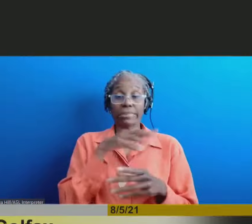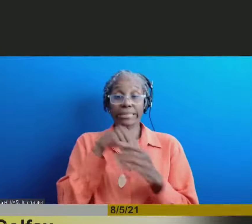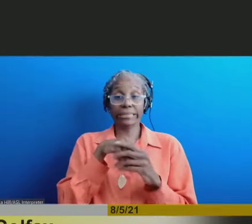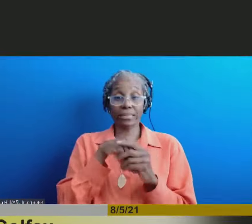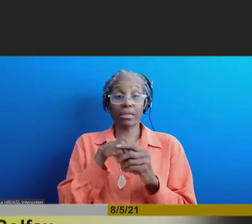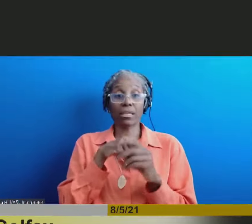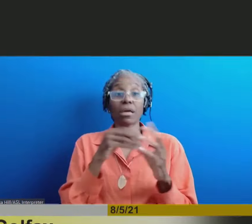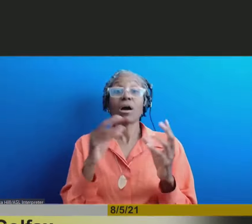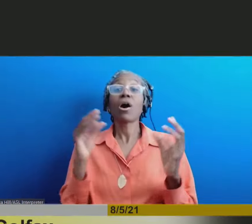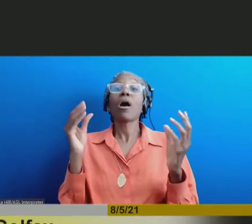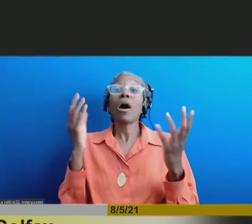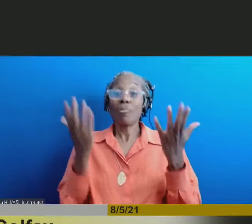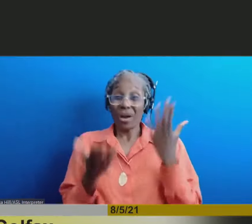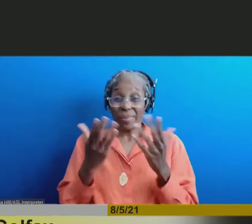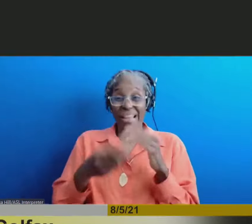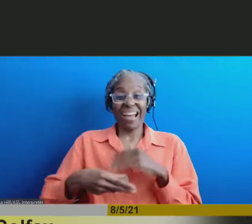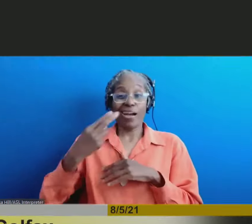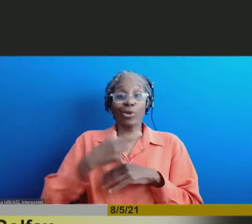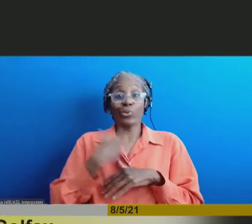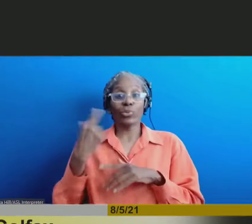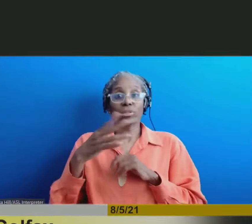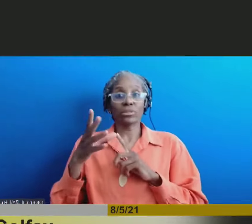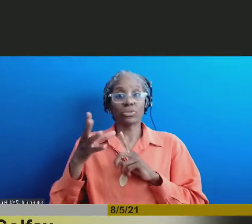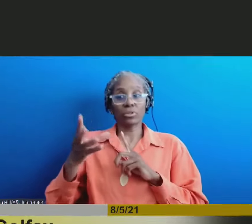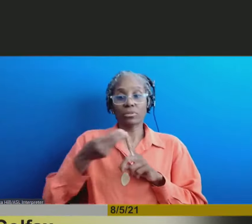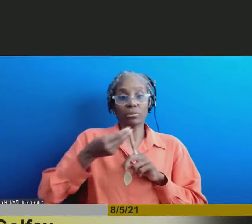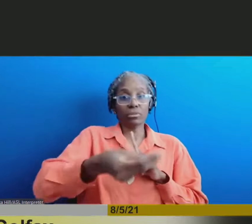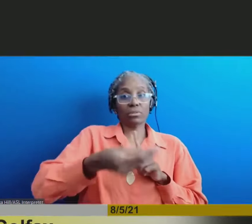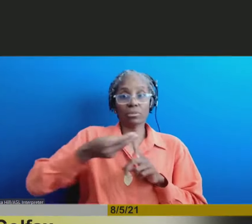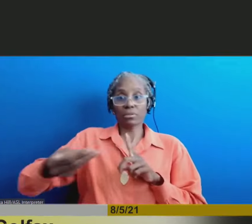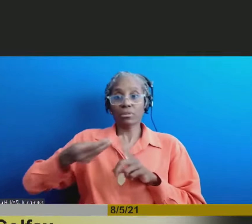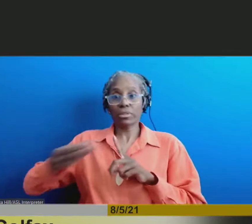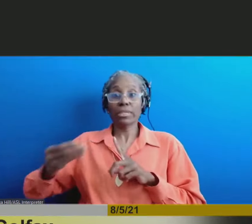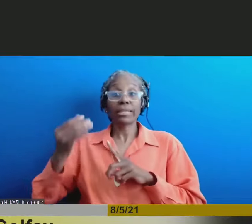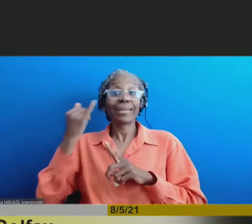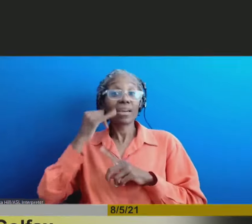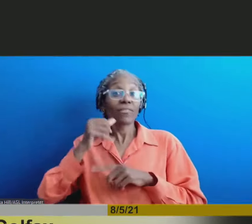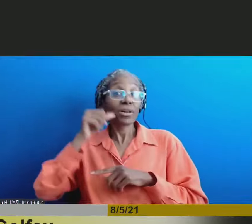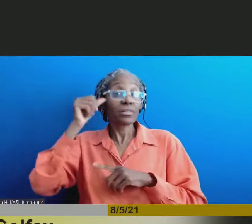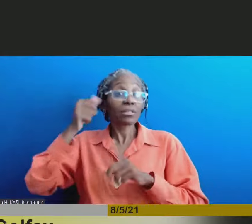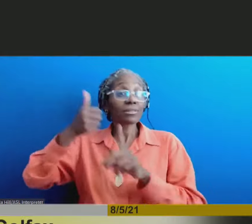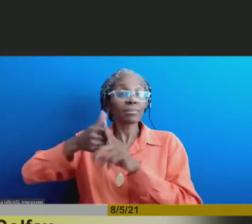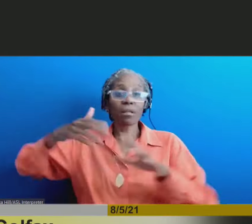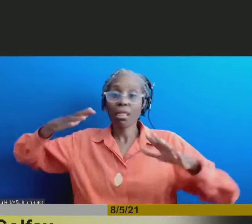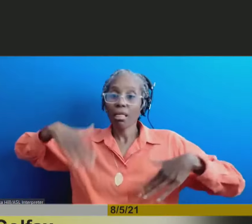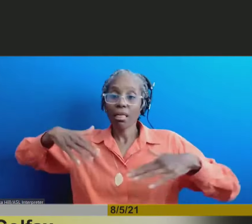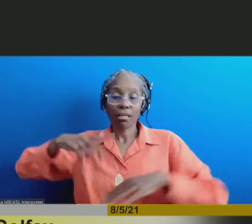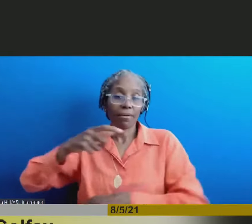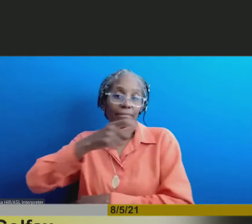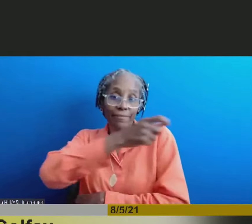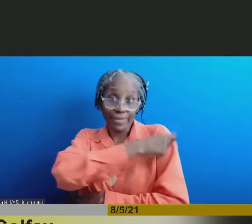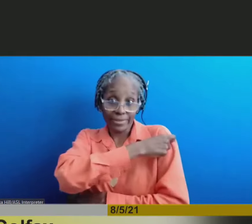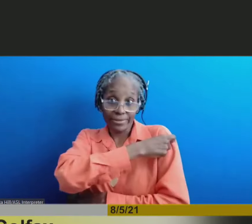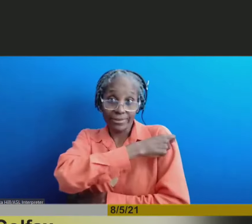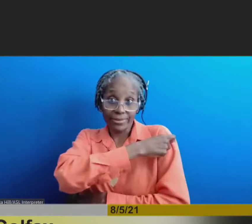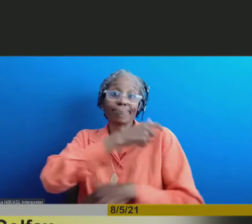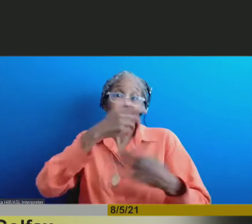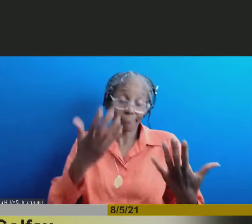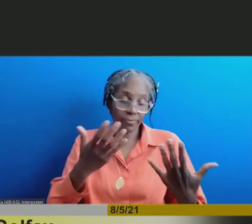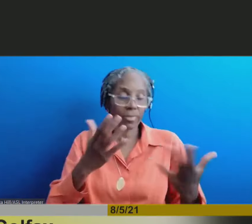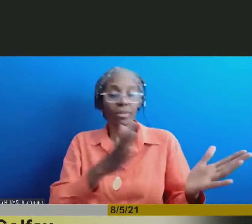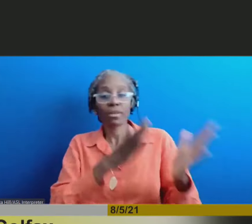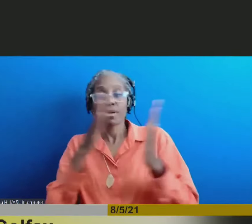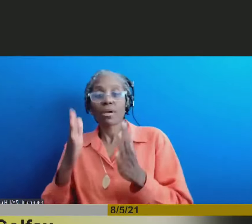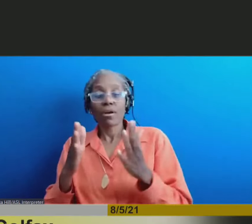the greater the risk of transmission, especially if there are adults there who have not been fully vaccinated. The other piece